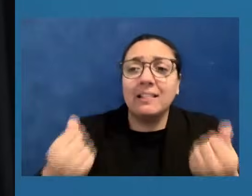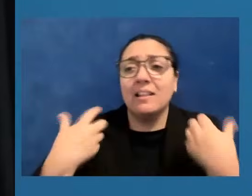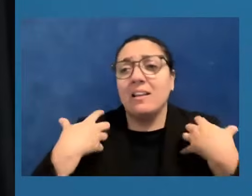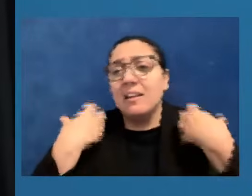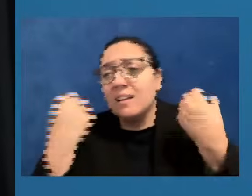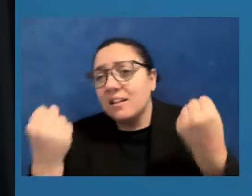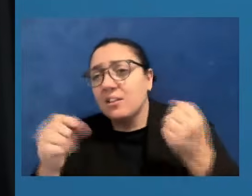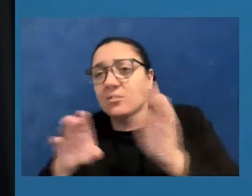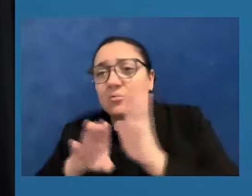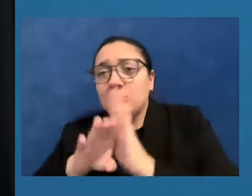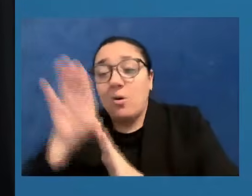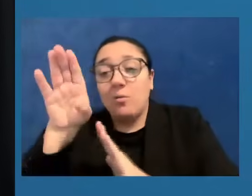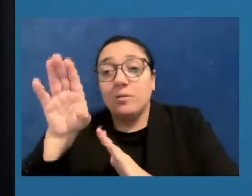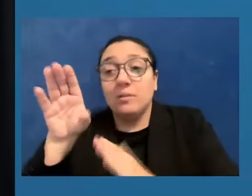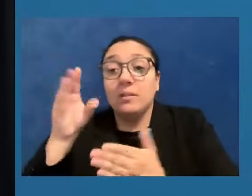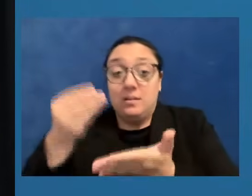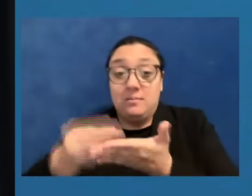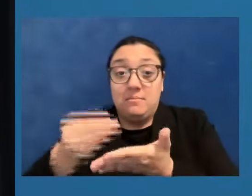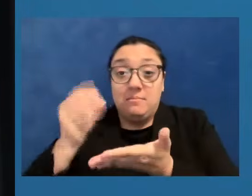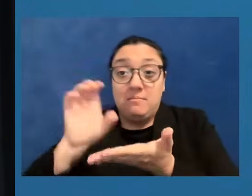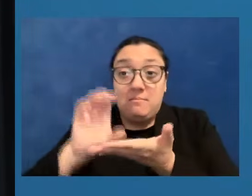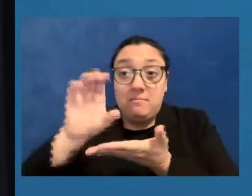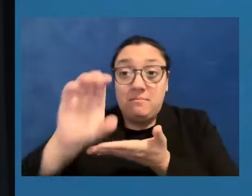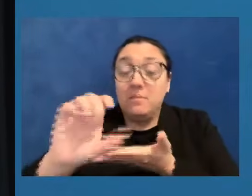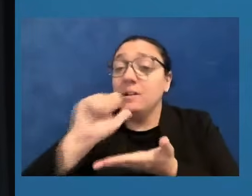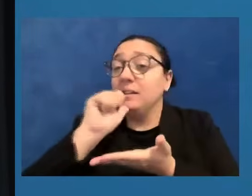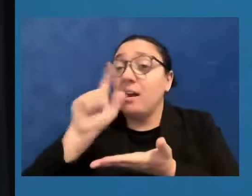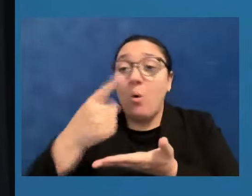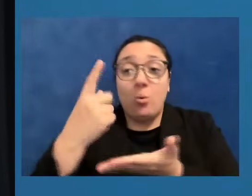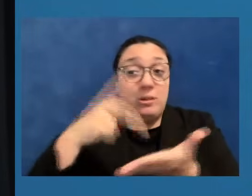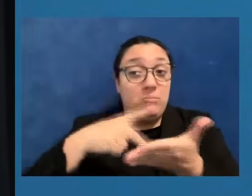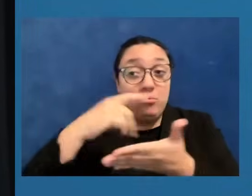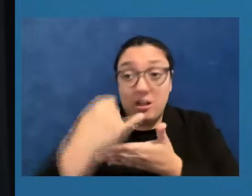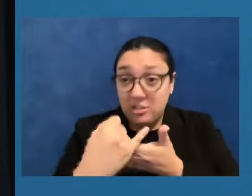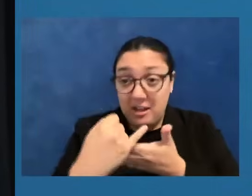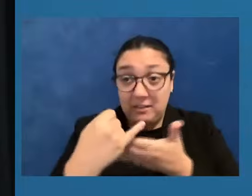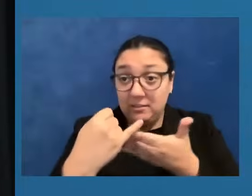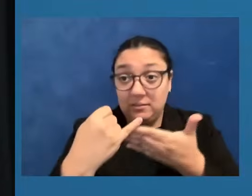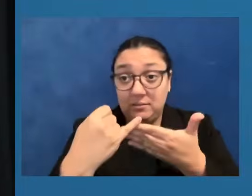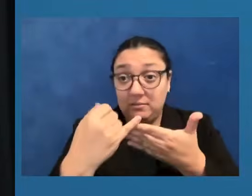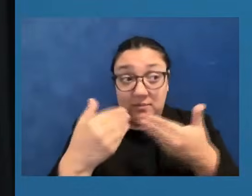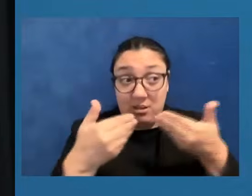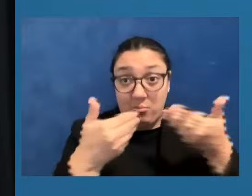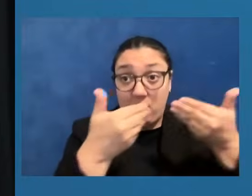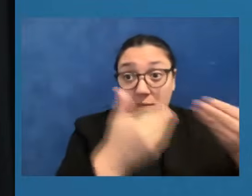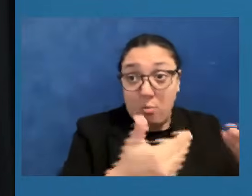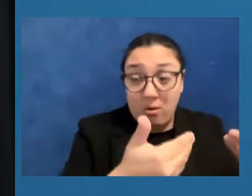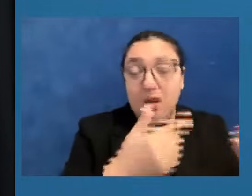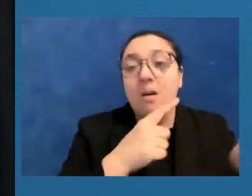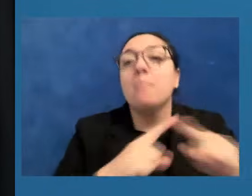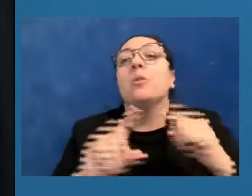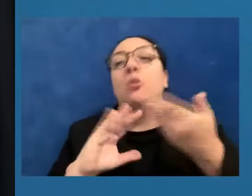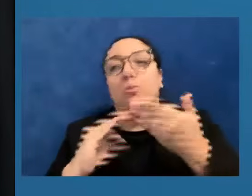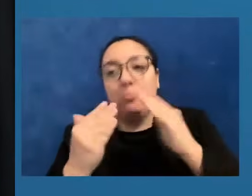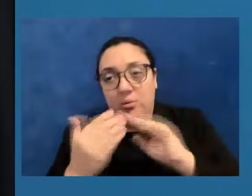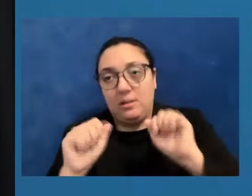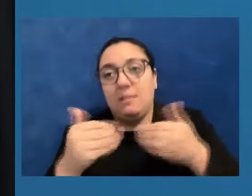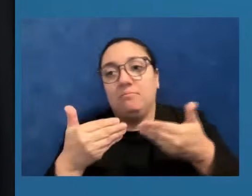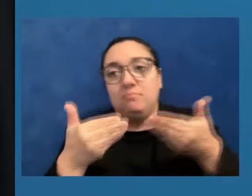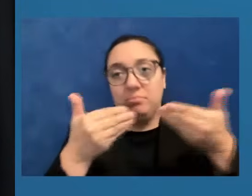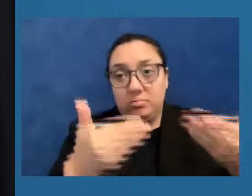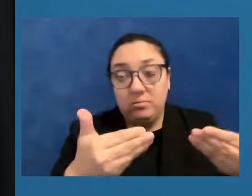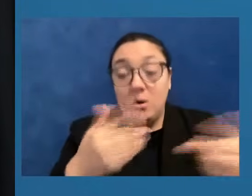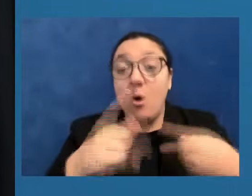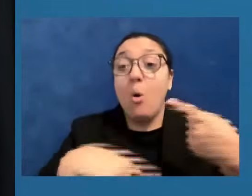funding doesn't just move a project forward, it moves our community forward. And when we cut the ribbon for the LINC, it will stand as